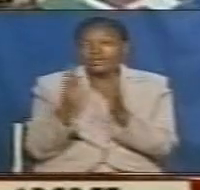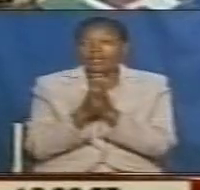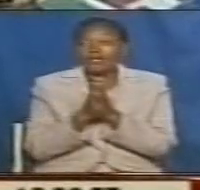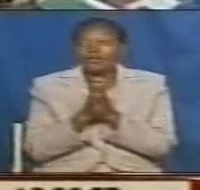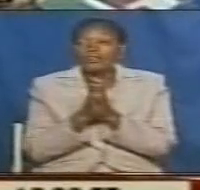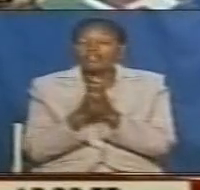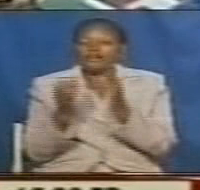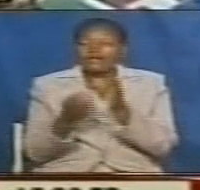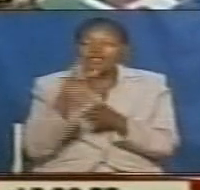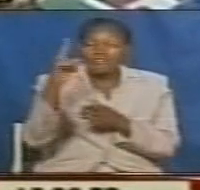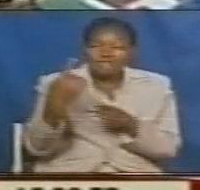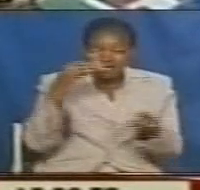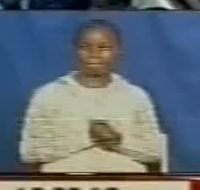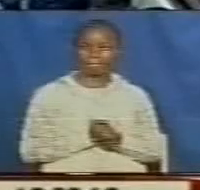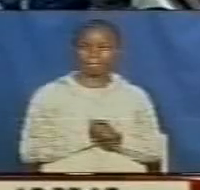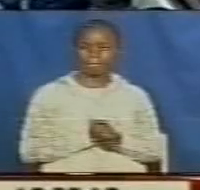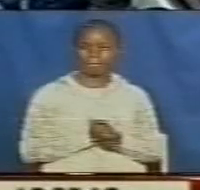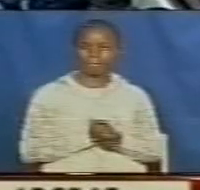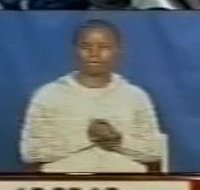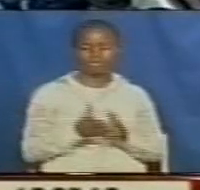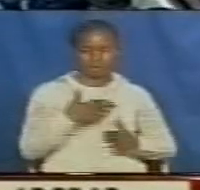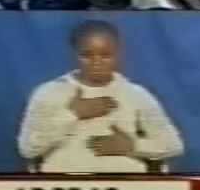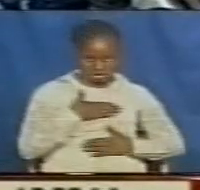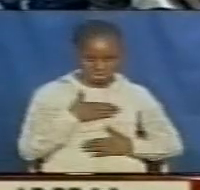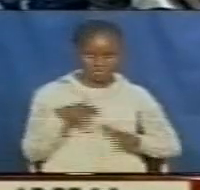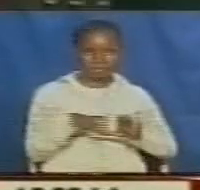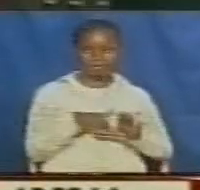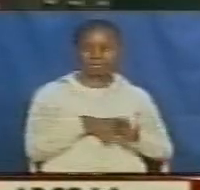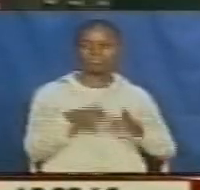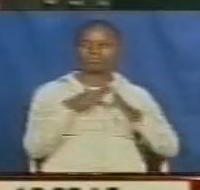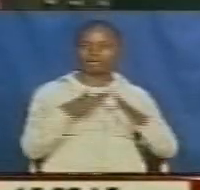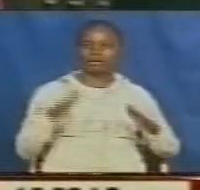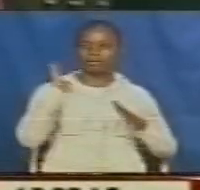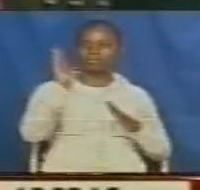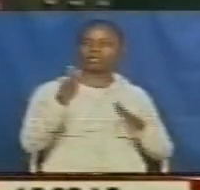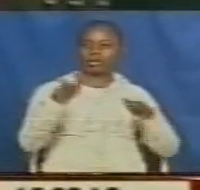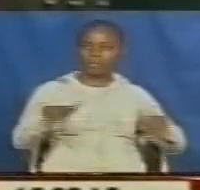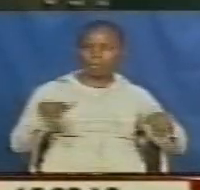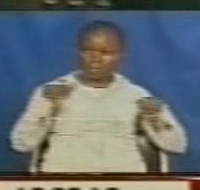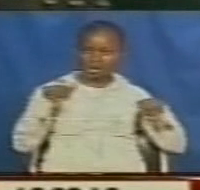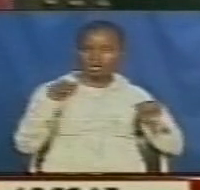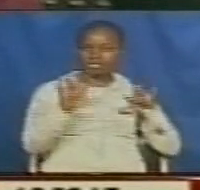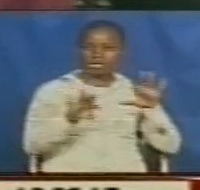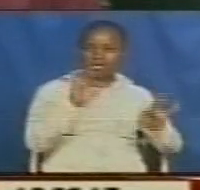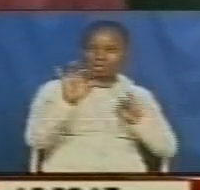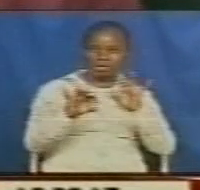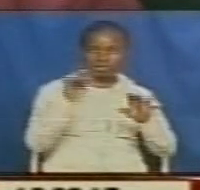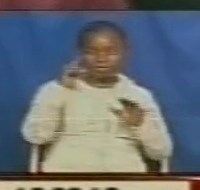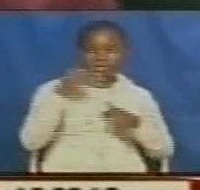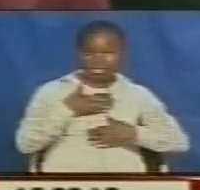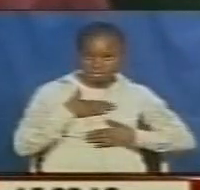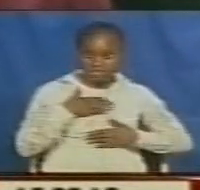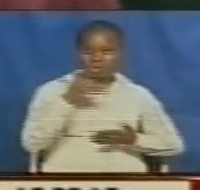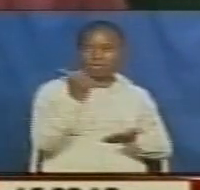the House poisoned in acrimony. Honourable members, the House shall await nominations for the respective offices to